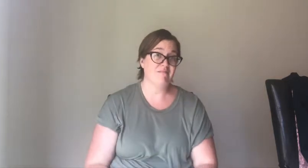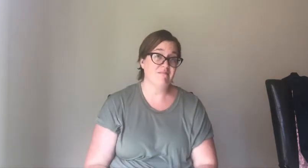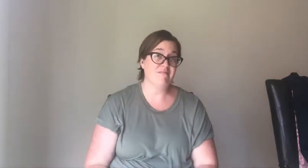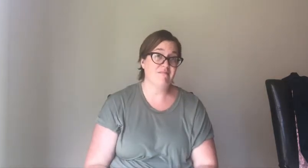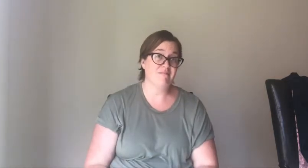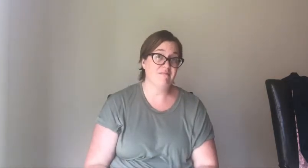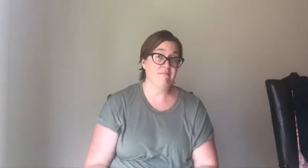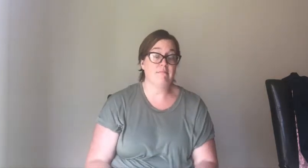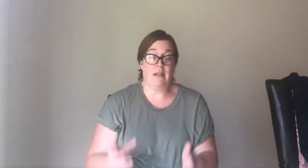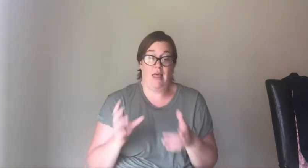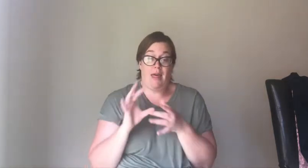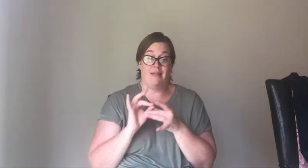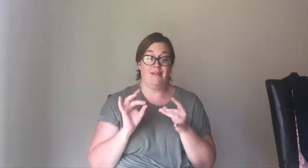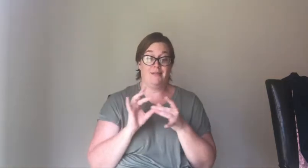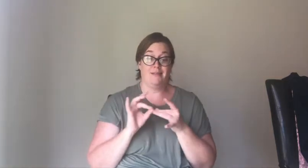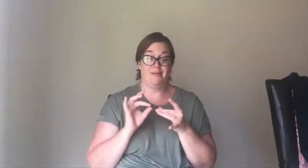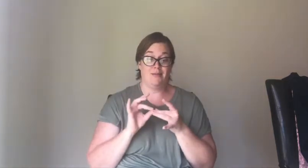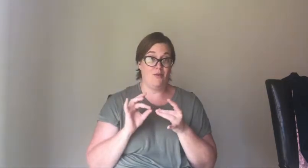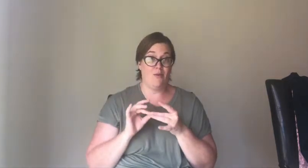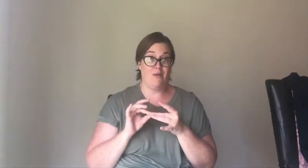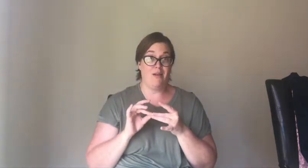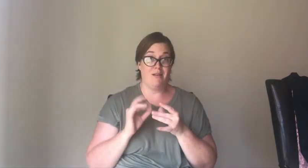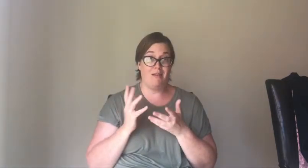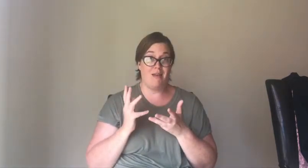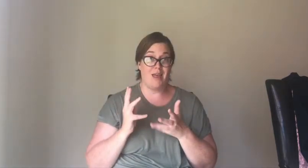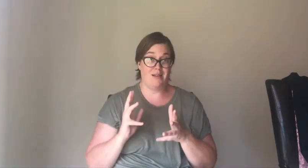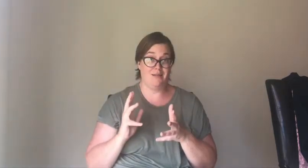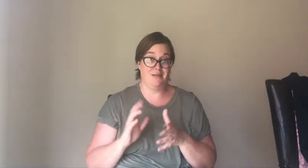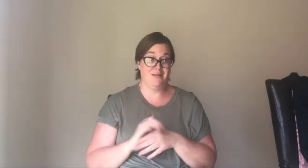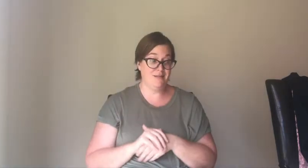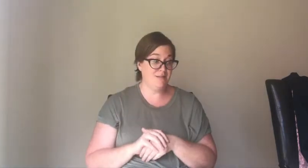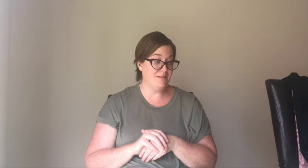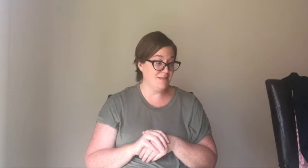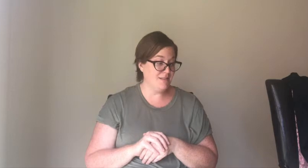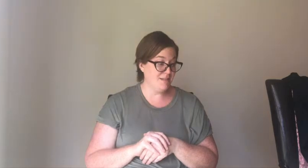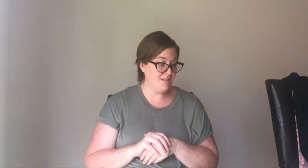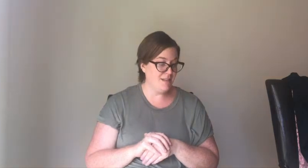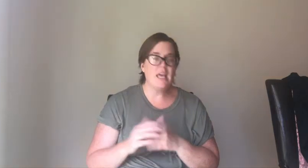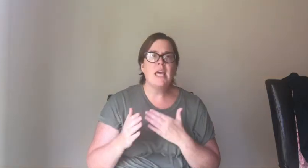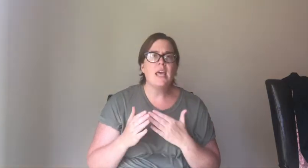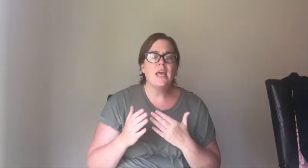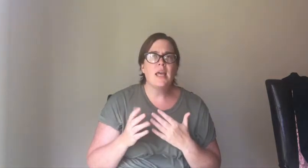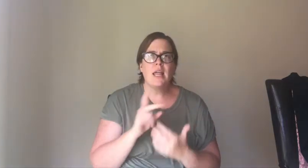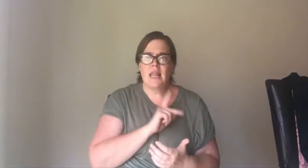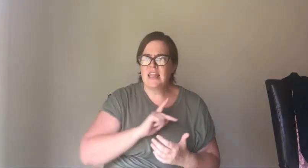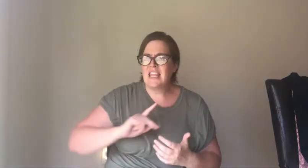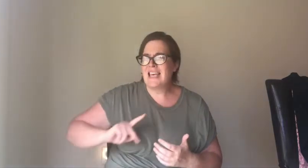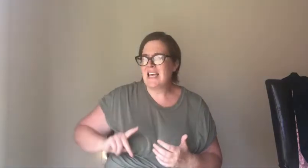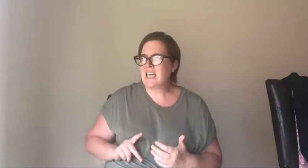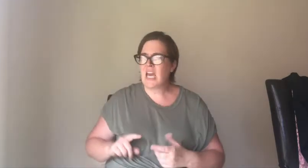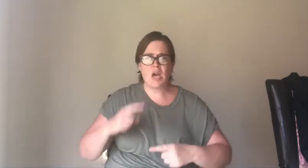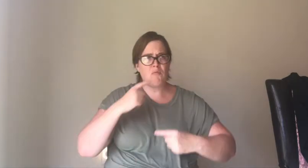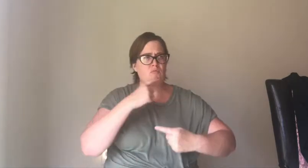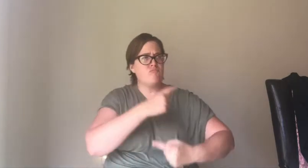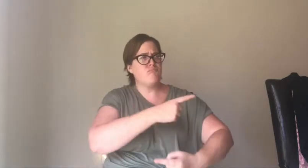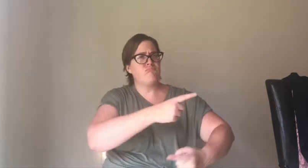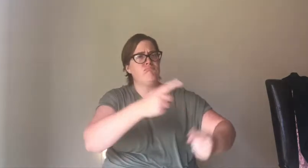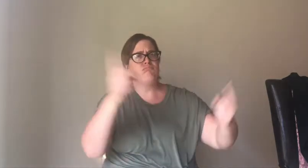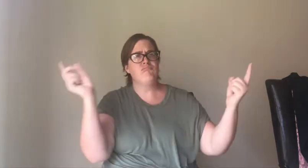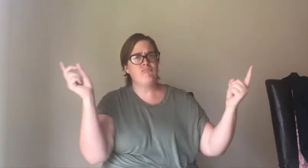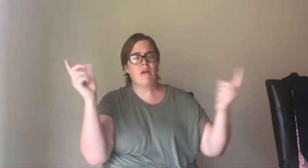Daniel. For he is the living God, and he will endure forever. His kingdom will never be destroyed, and his rule will never